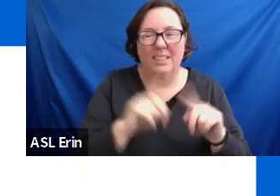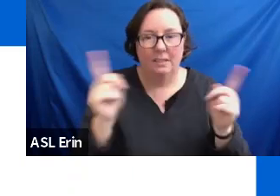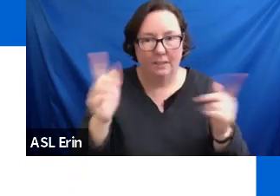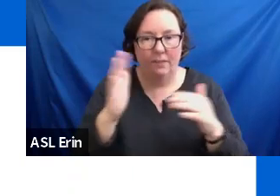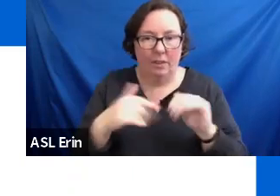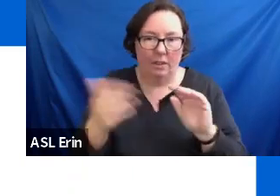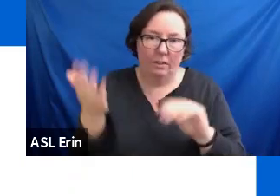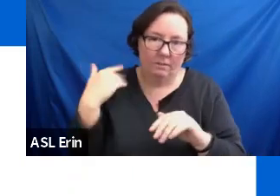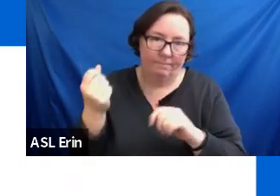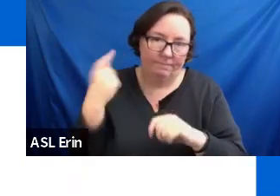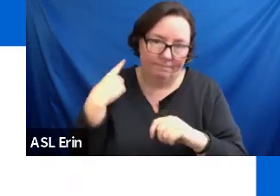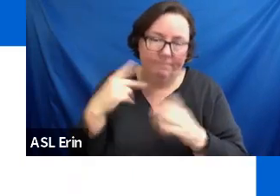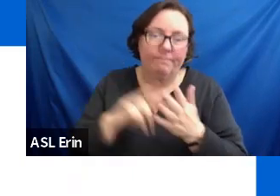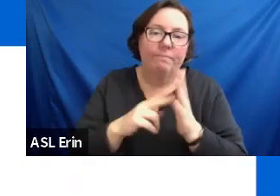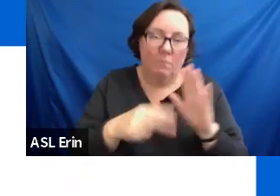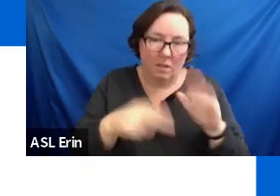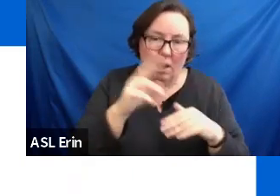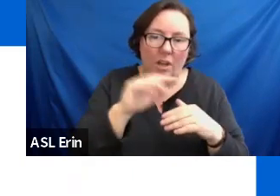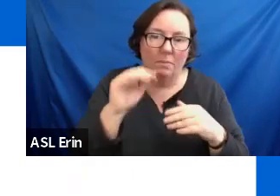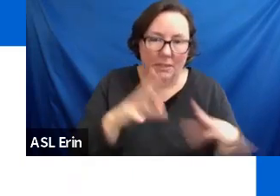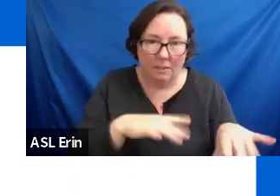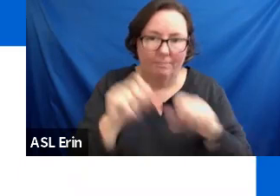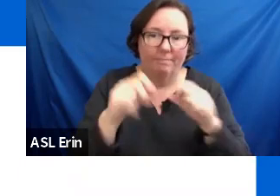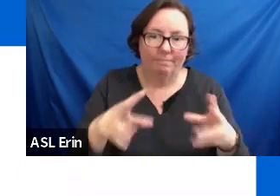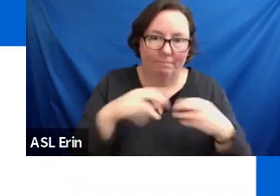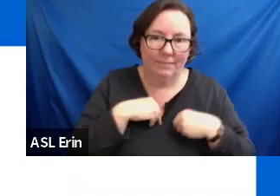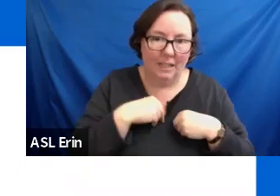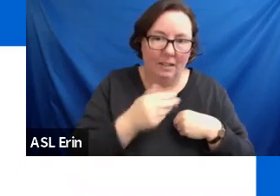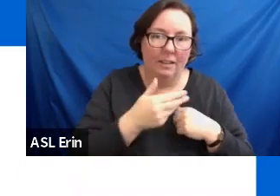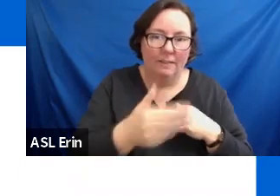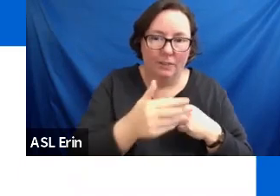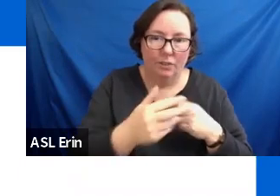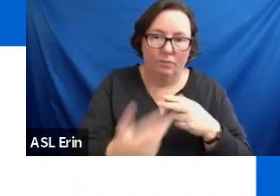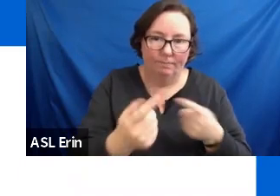do expect that there will be a higher take-up rate than prior years.